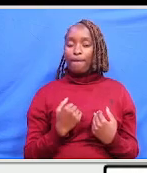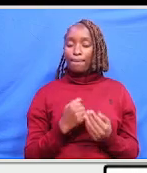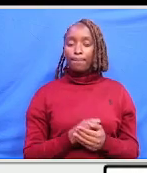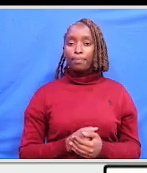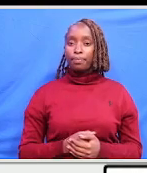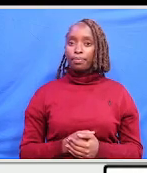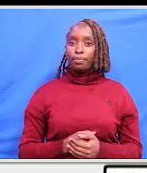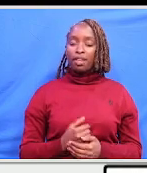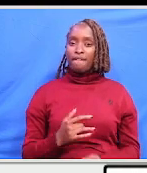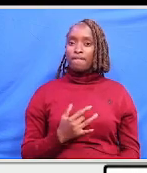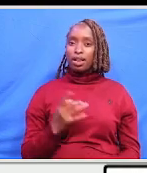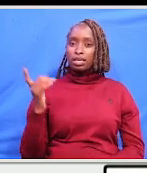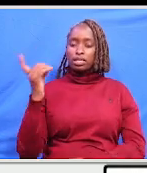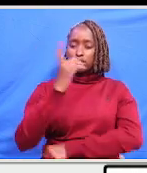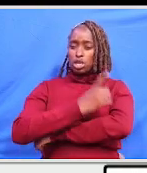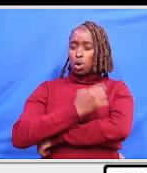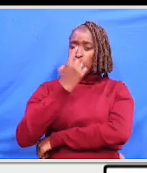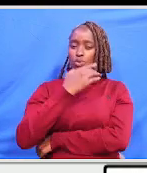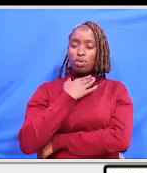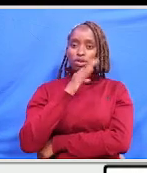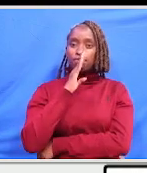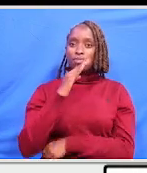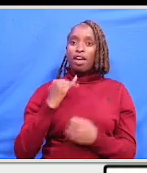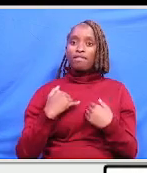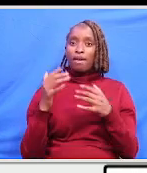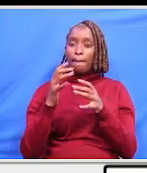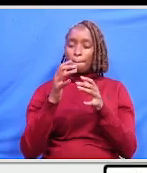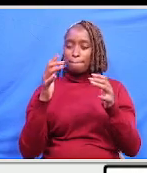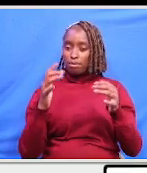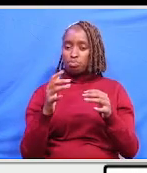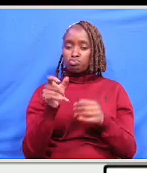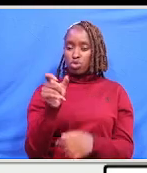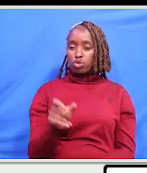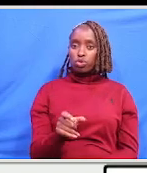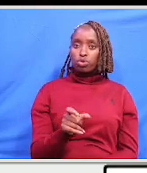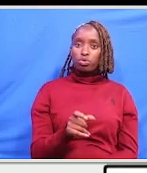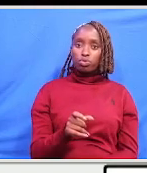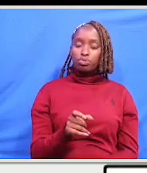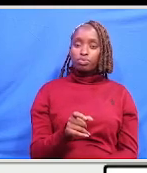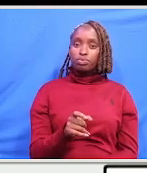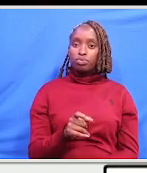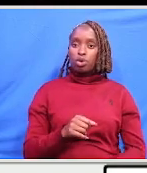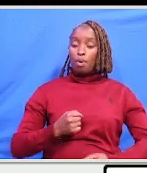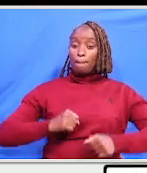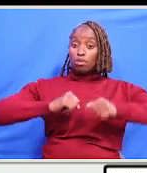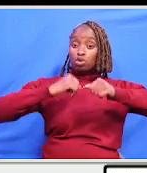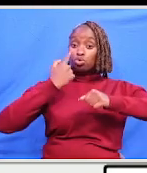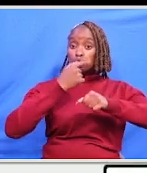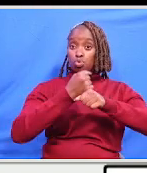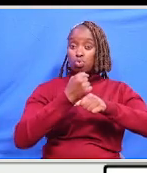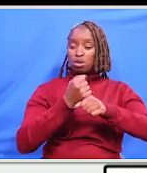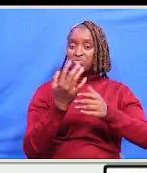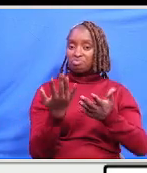day I'll be a great person, a great finance employer who will work